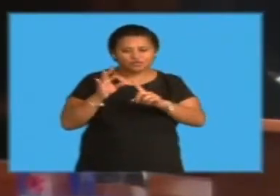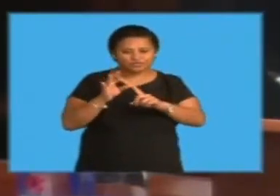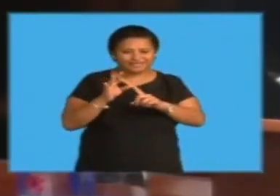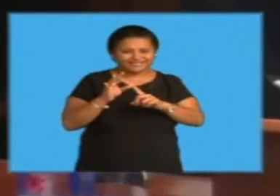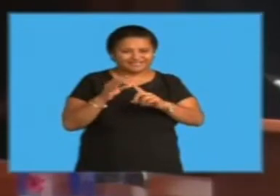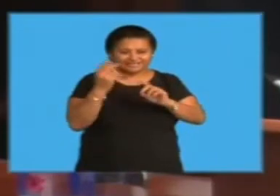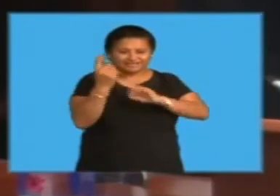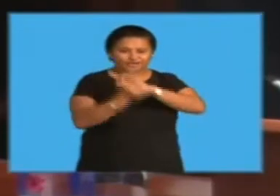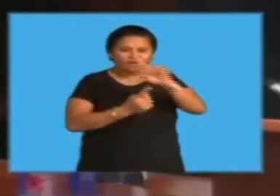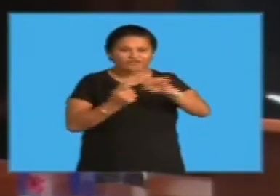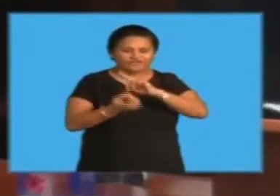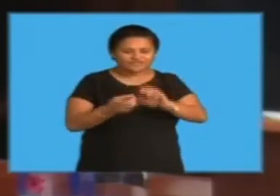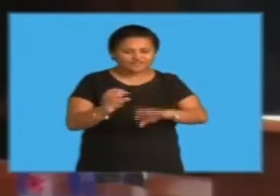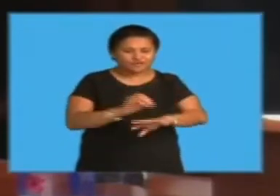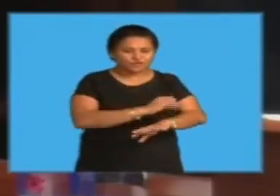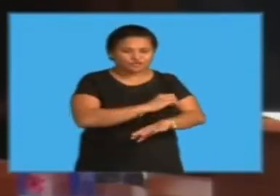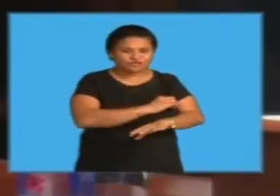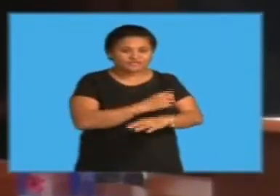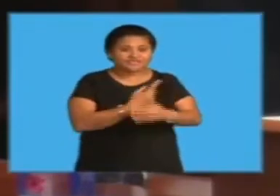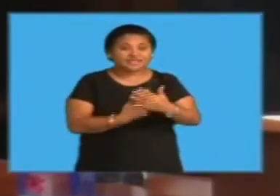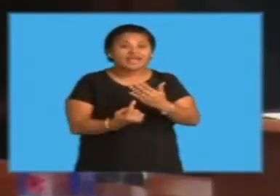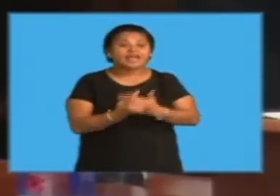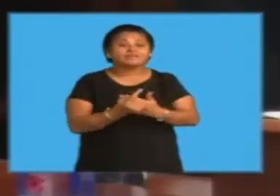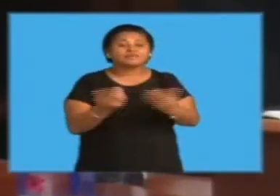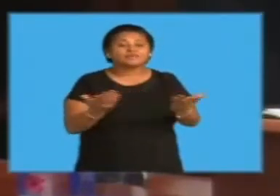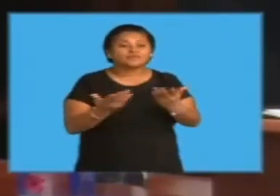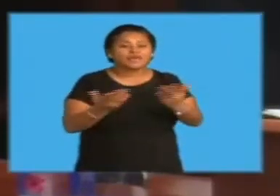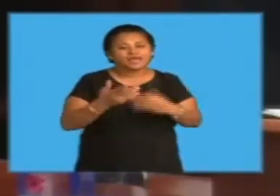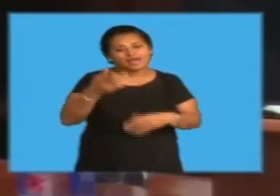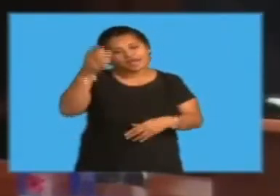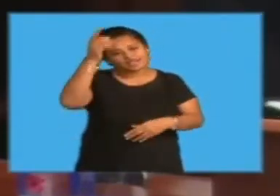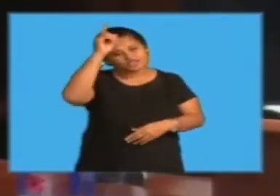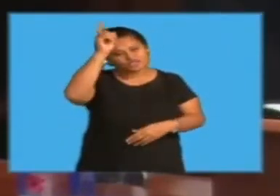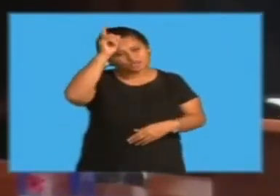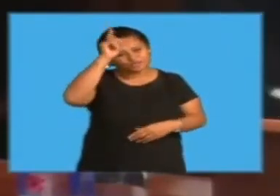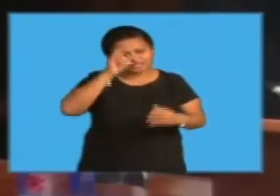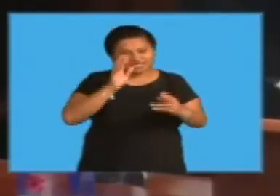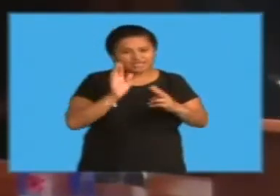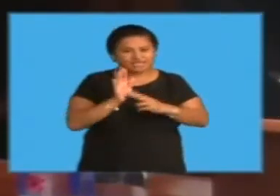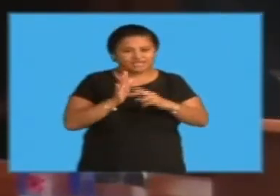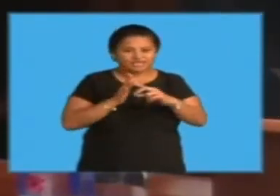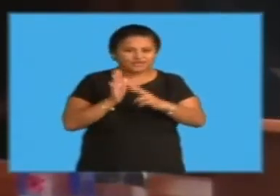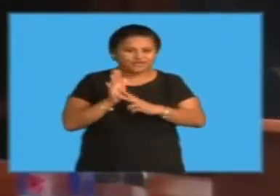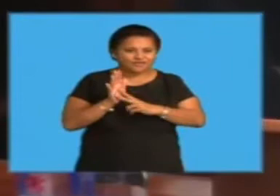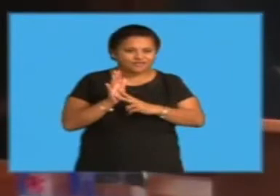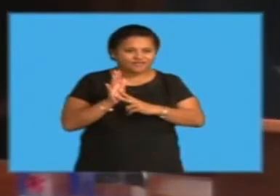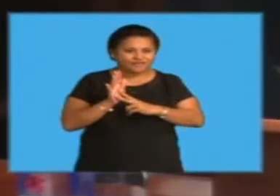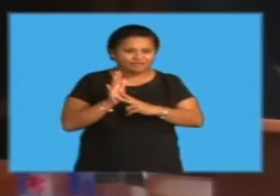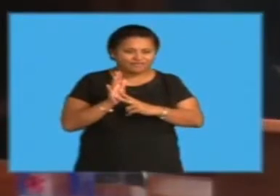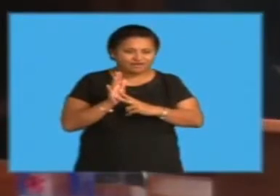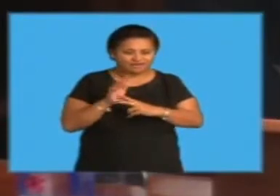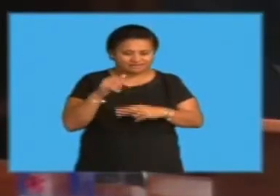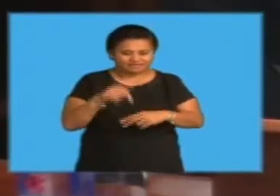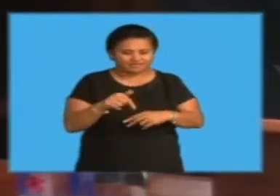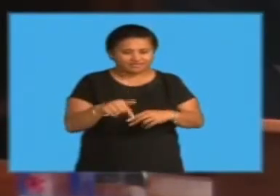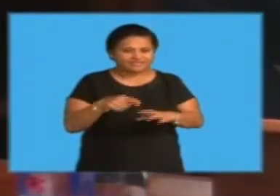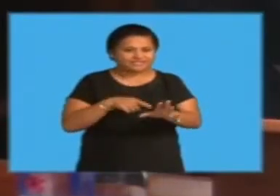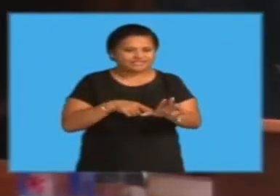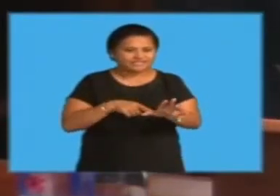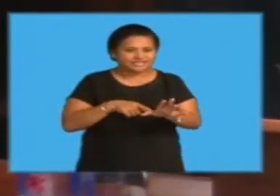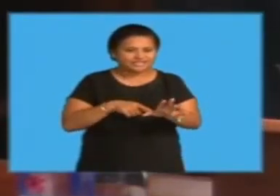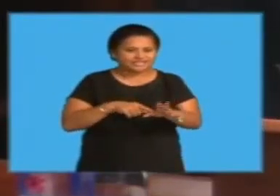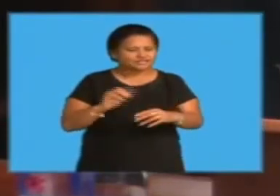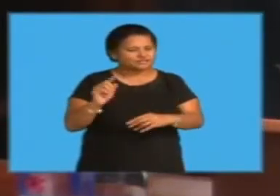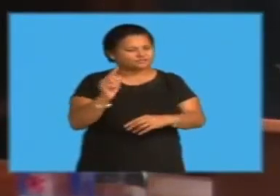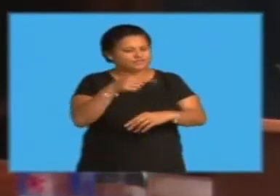Change, which will be held in Bonn, Germany in November this year. Fiji is the first small island developing state to be given this honor